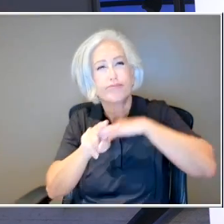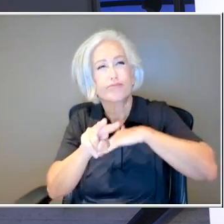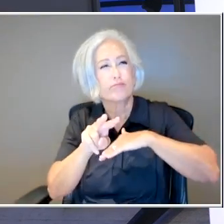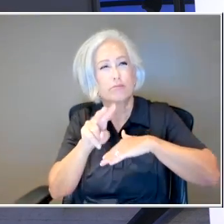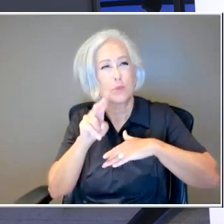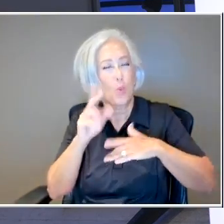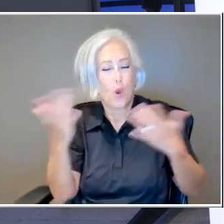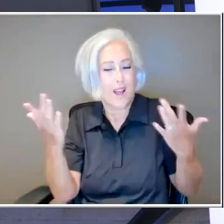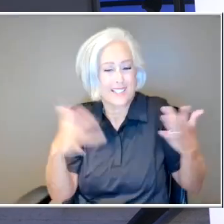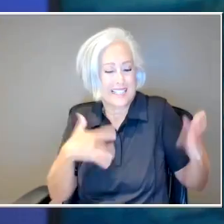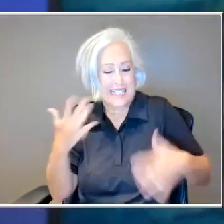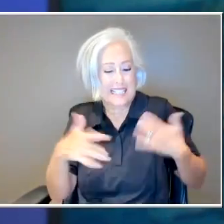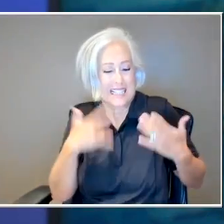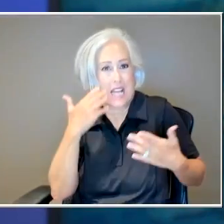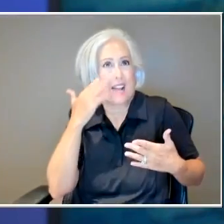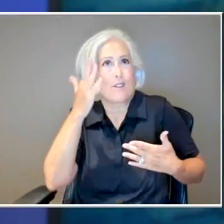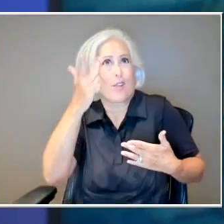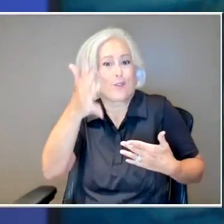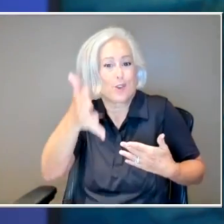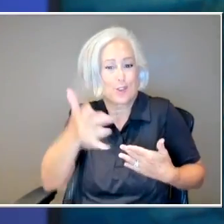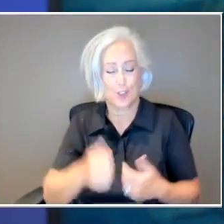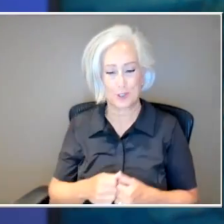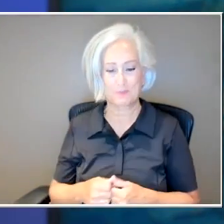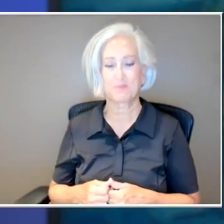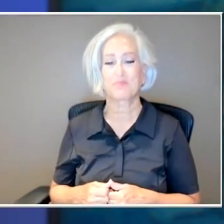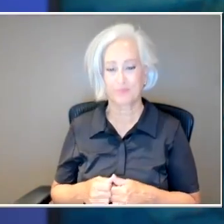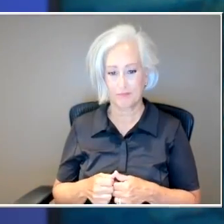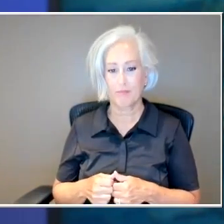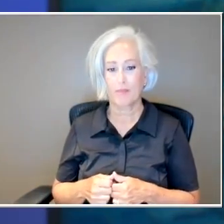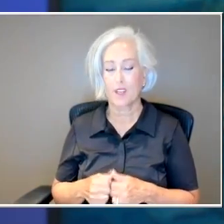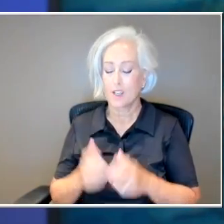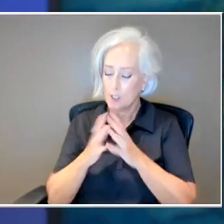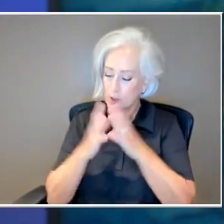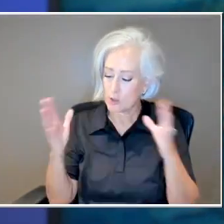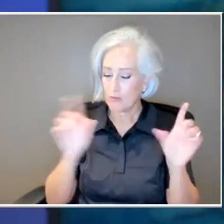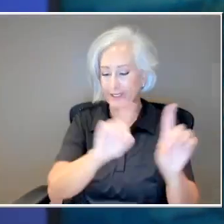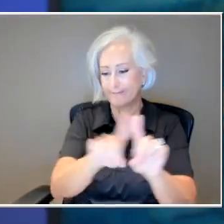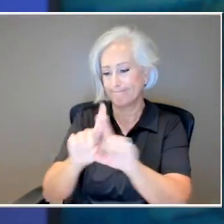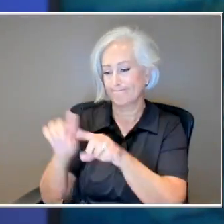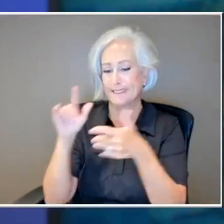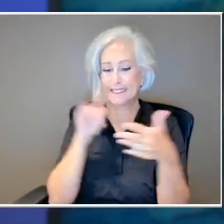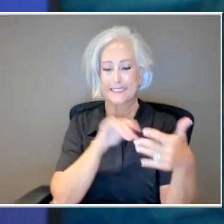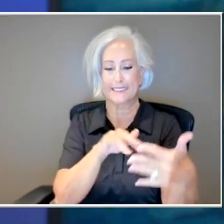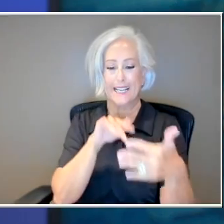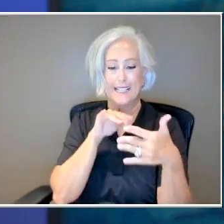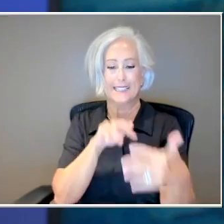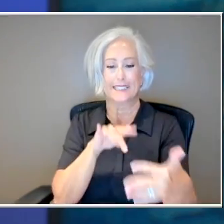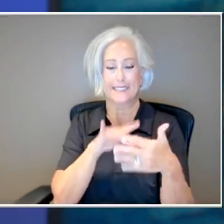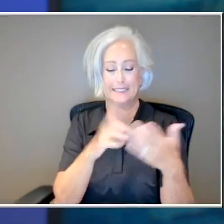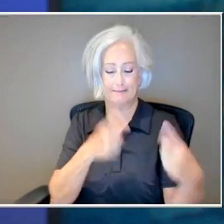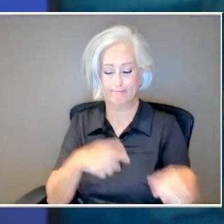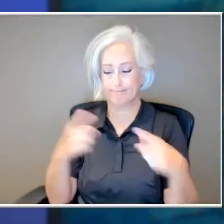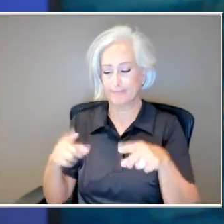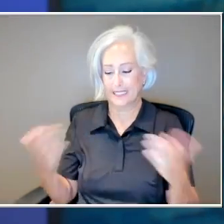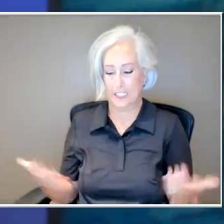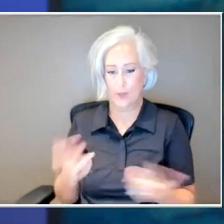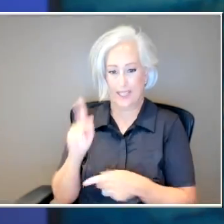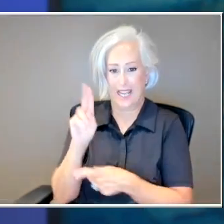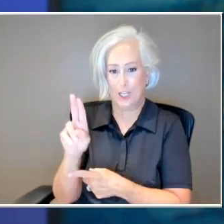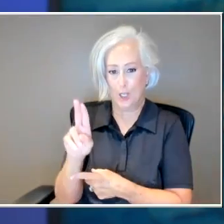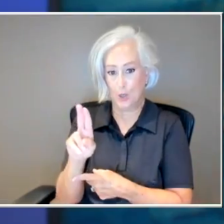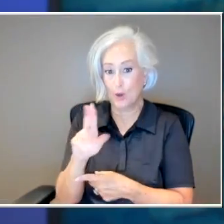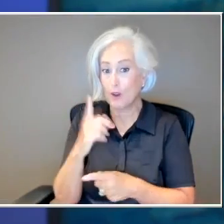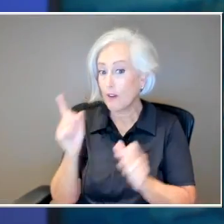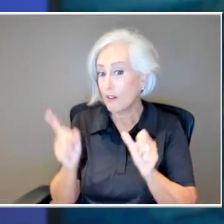pipeline? You know, there are so many different studies that we're doing here at KU. I want to also shout out to Dr.